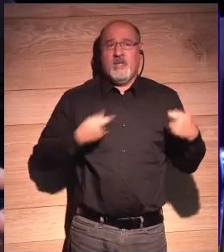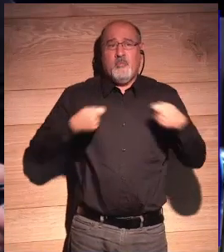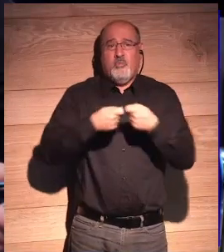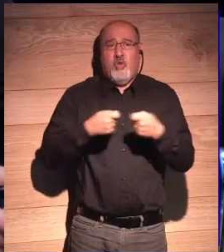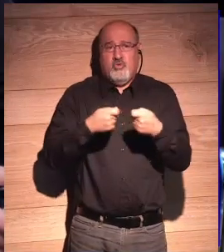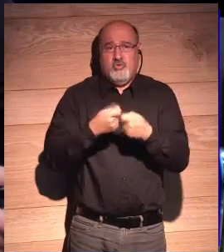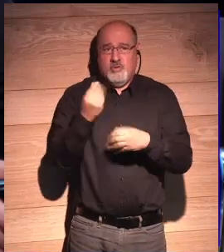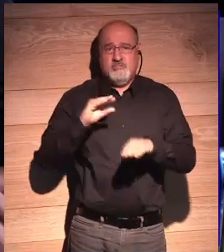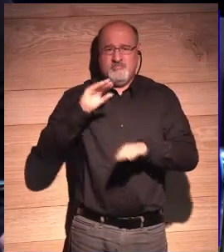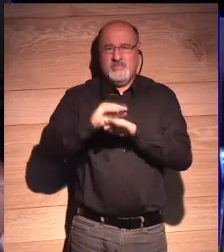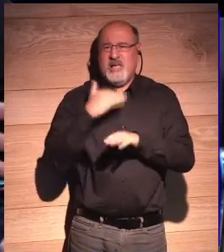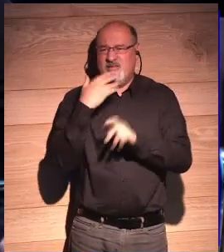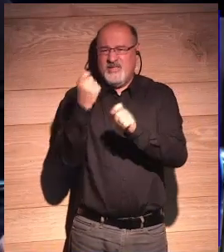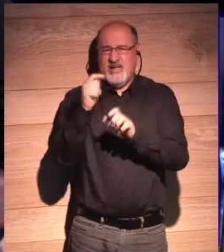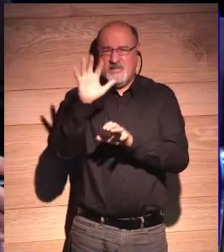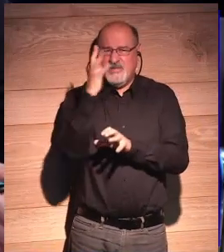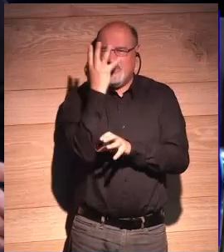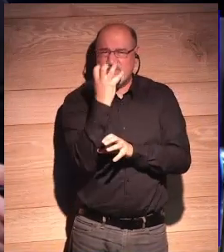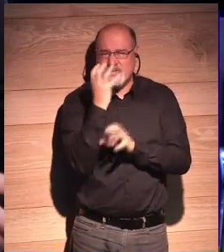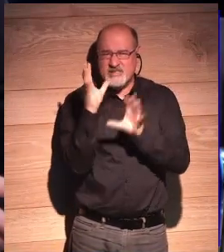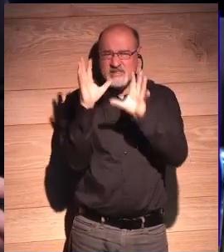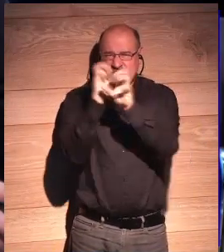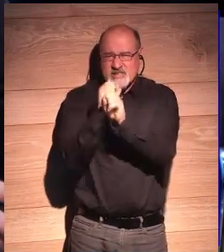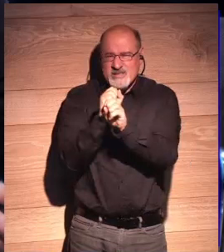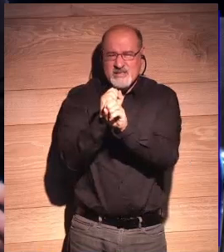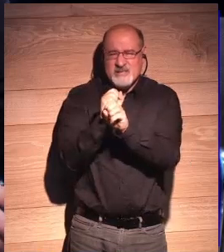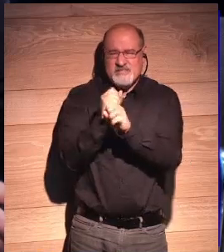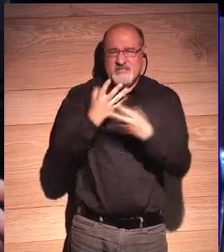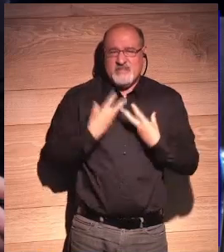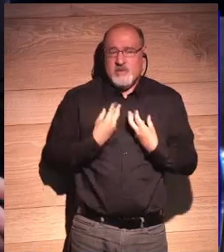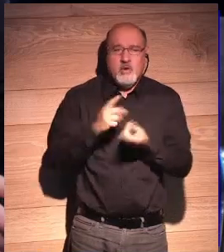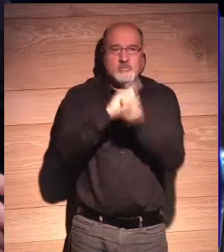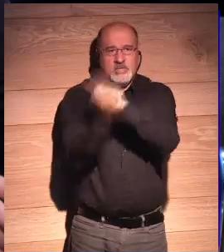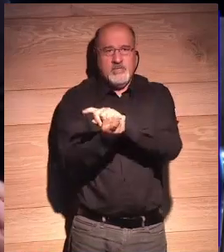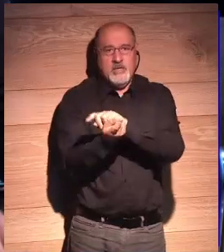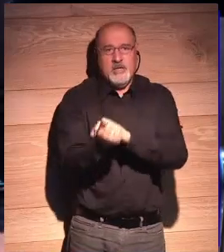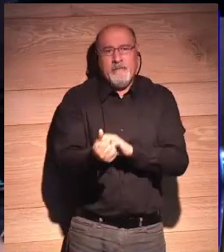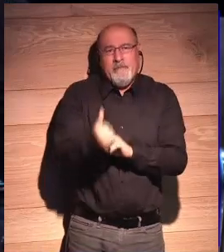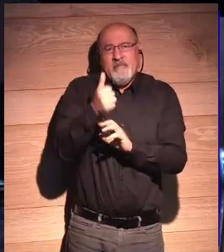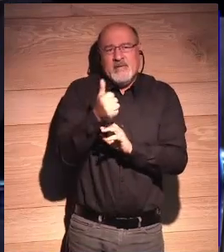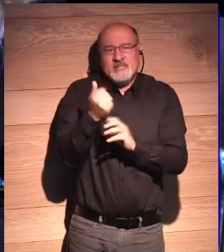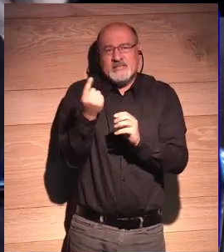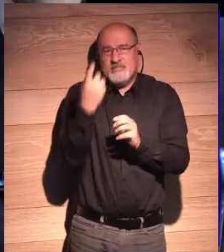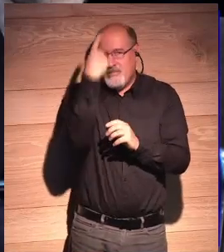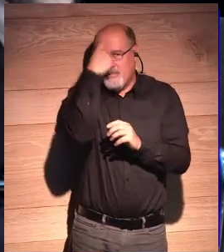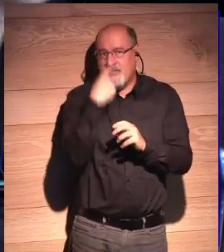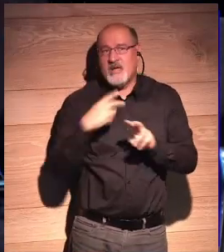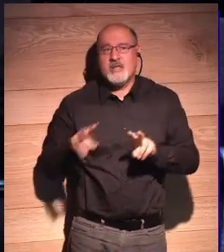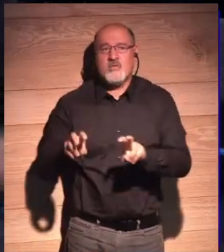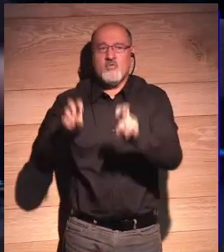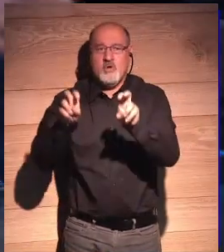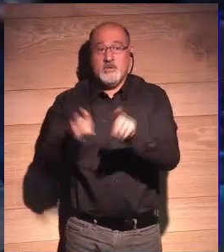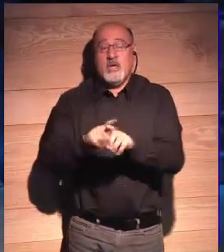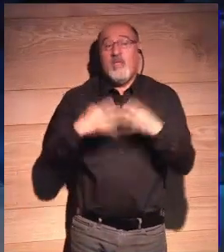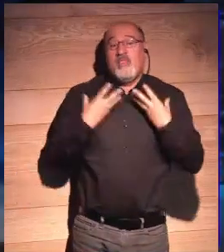the hope where he's like living with his mother. We thought, that's sort of depressing, but not quite as bad as the noose. Me quedo antes con